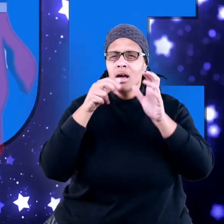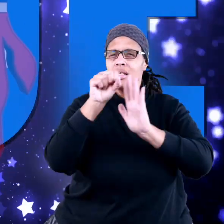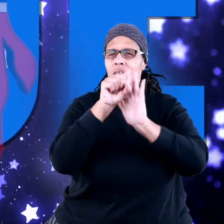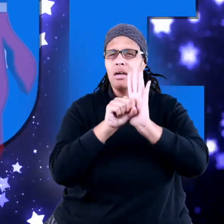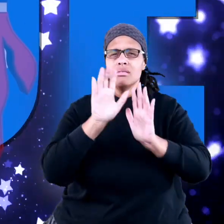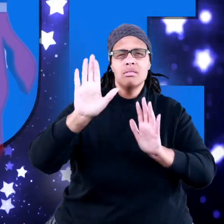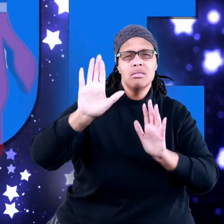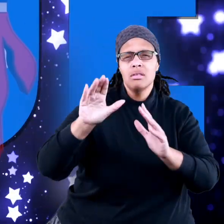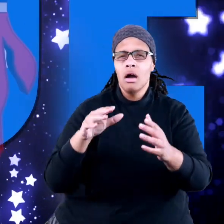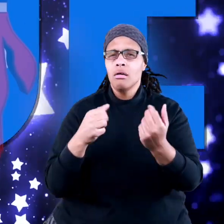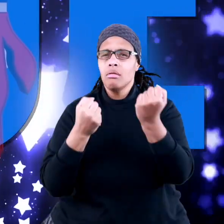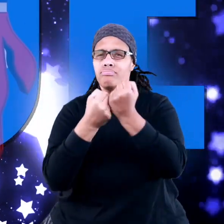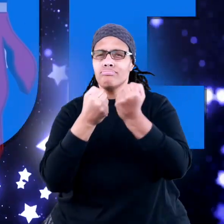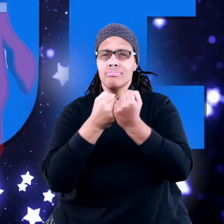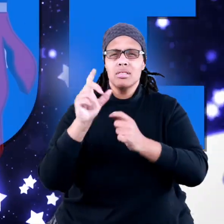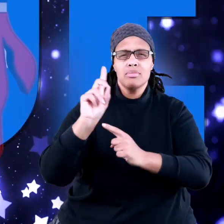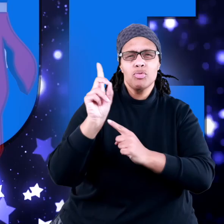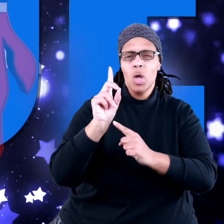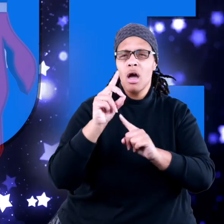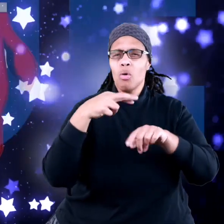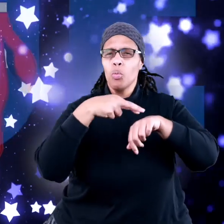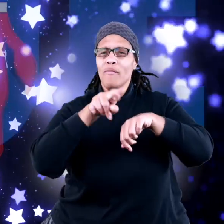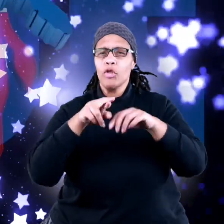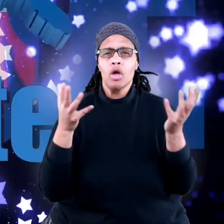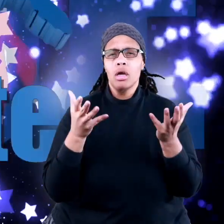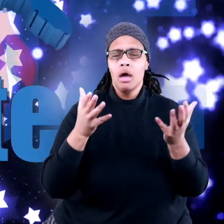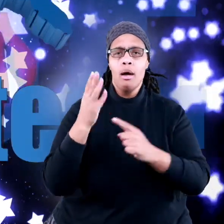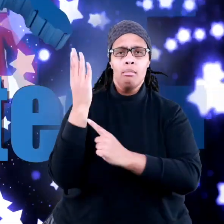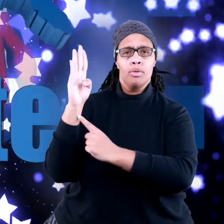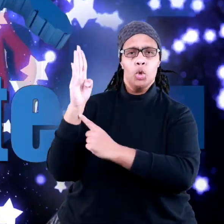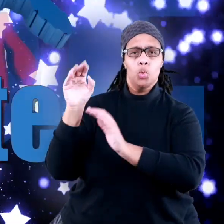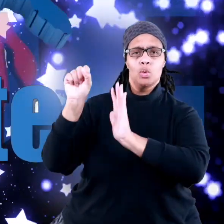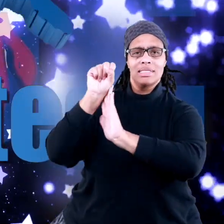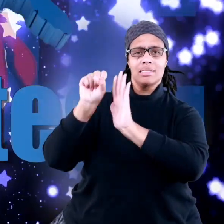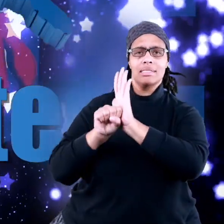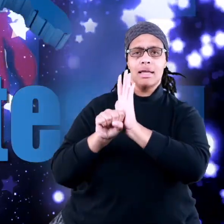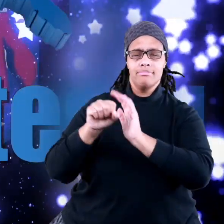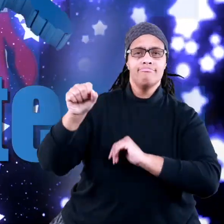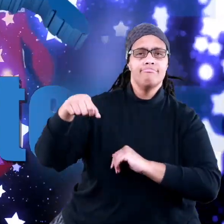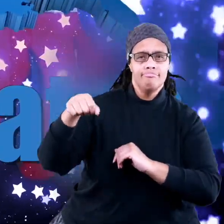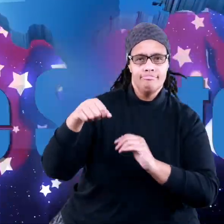hear about states that support Democrats being referred to as blue states.